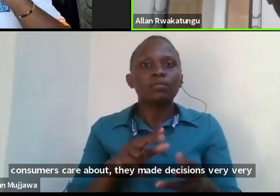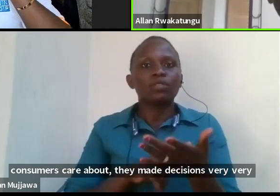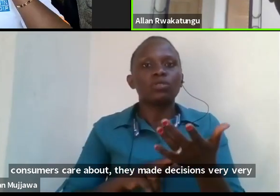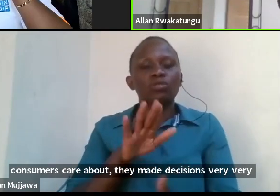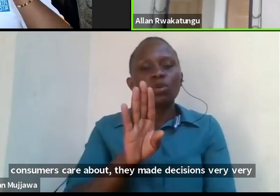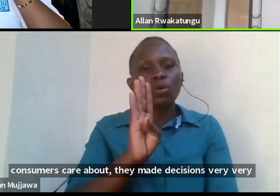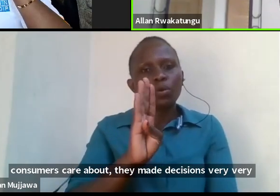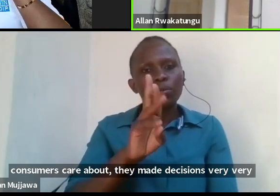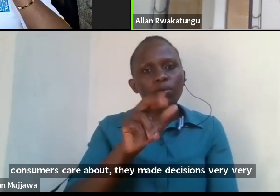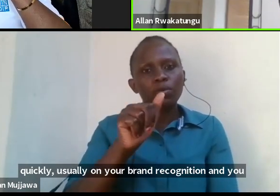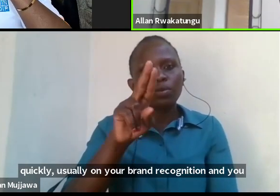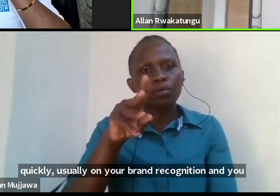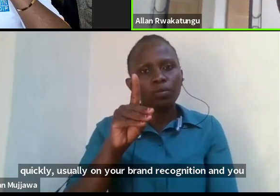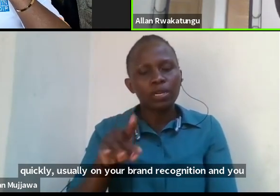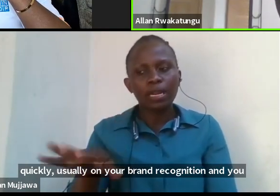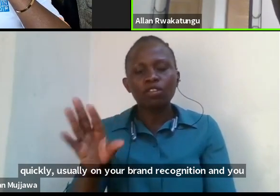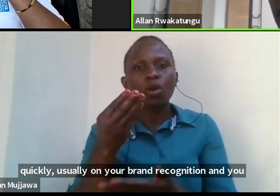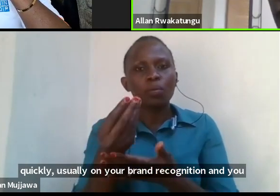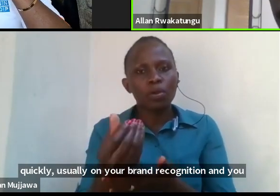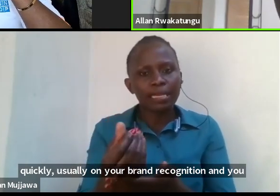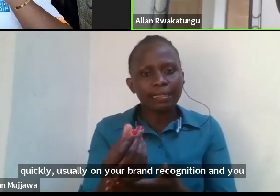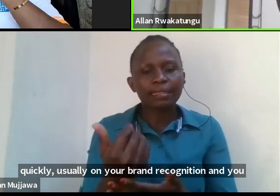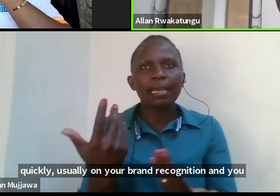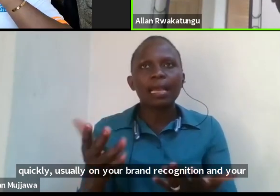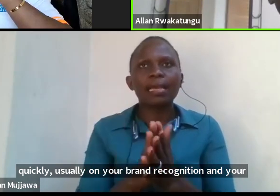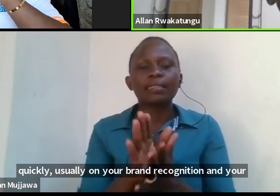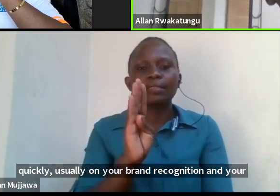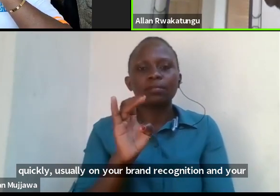recognition and your pricing and the deals that you're getting them.